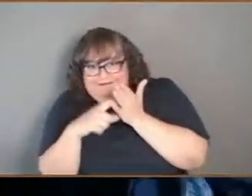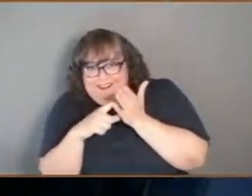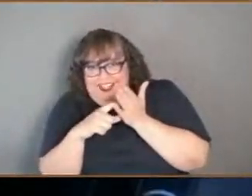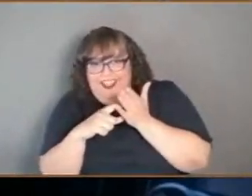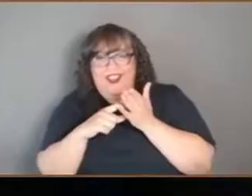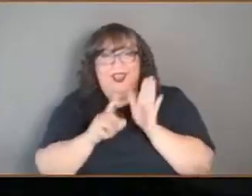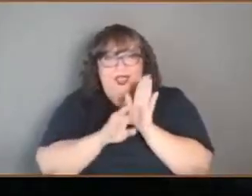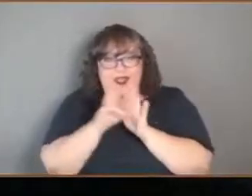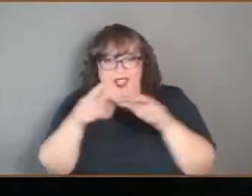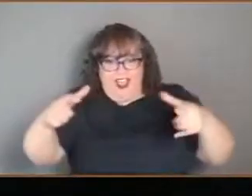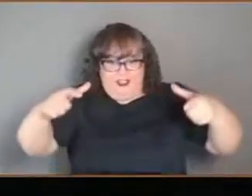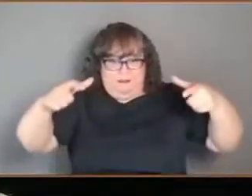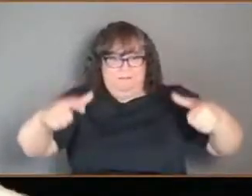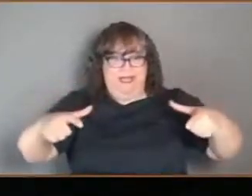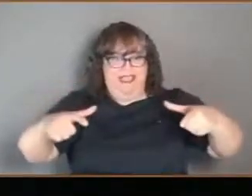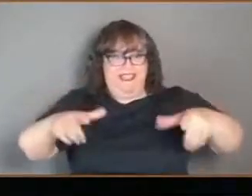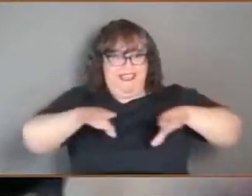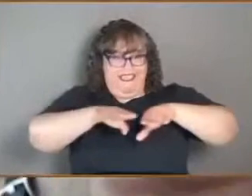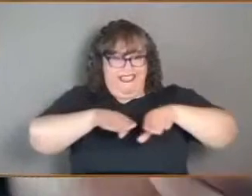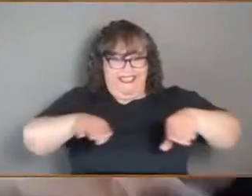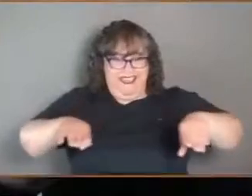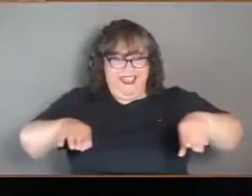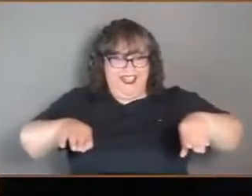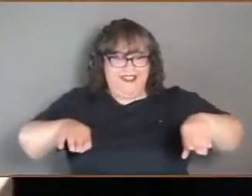me. Oh, wow.